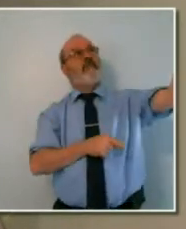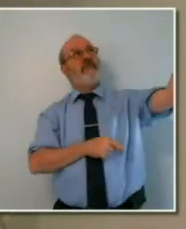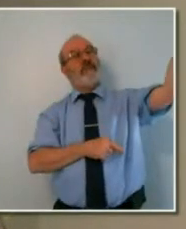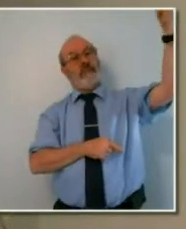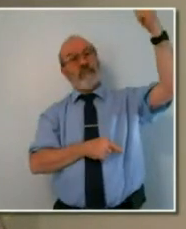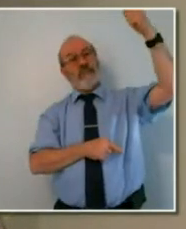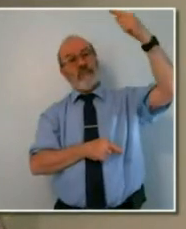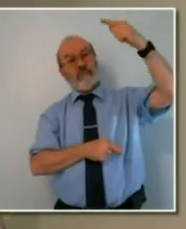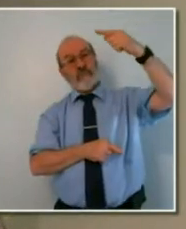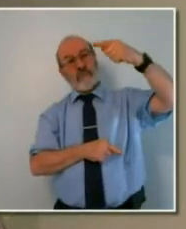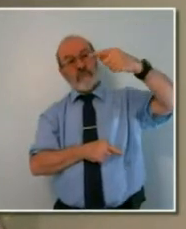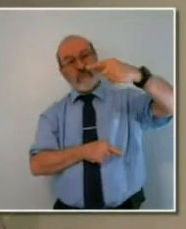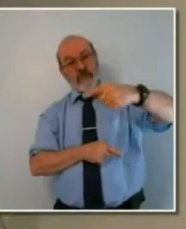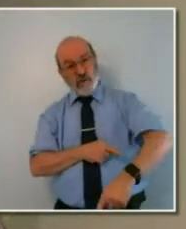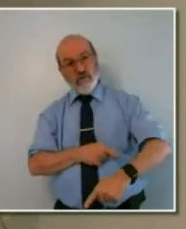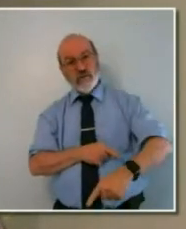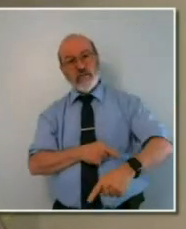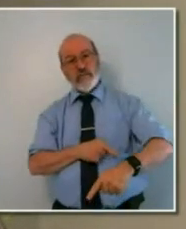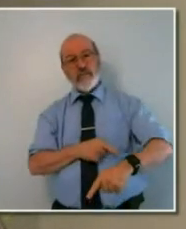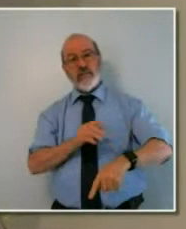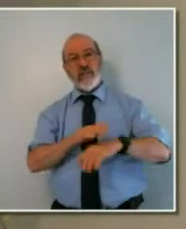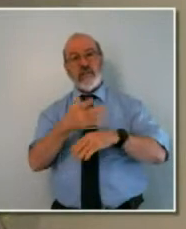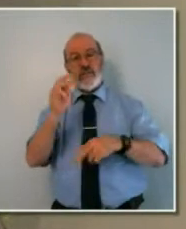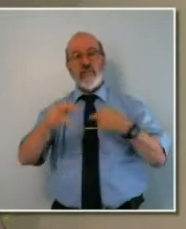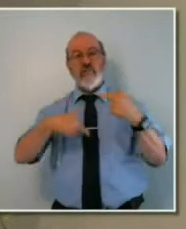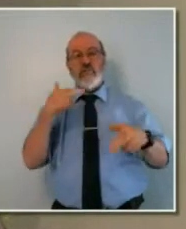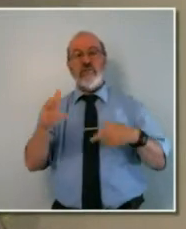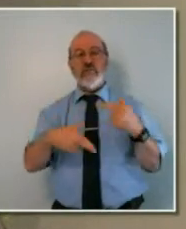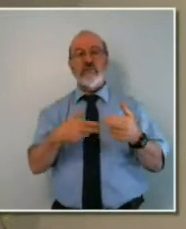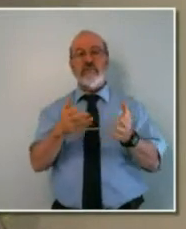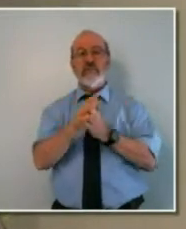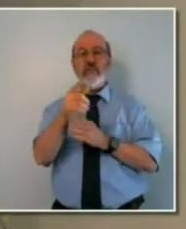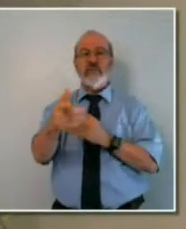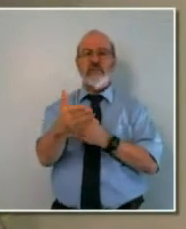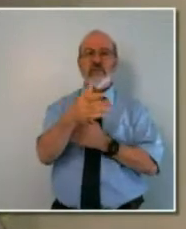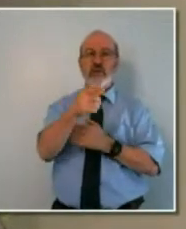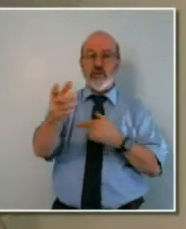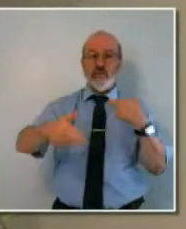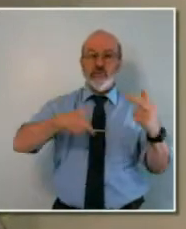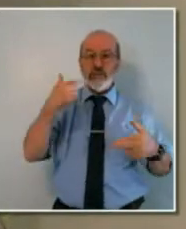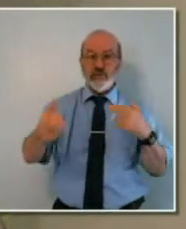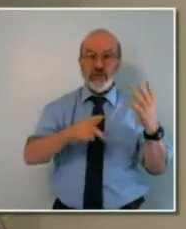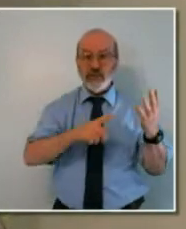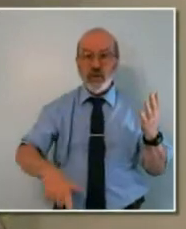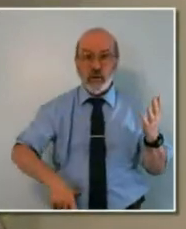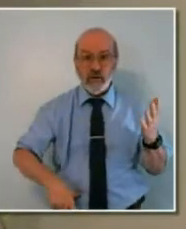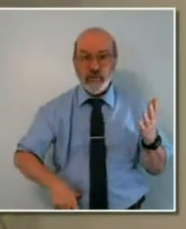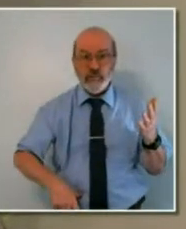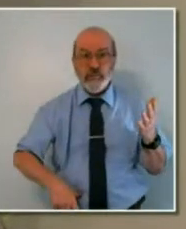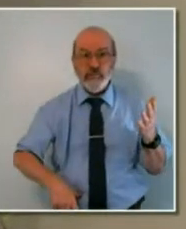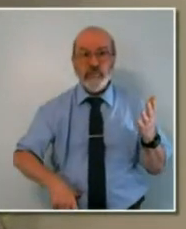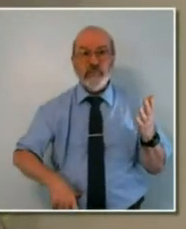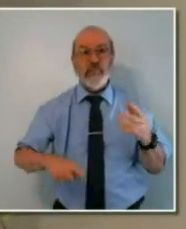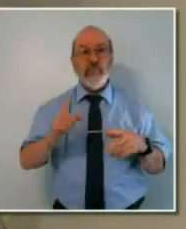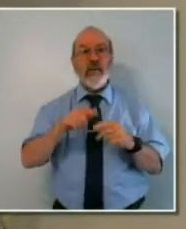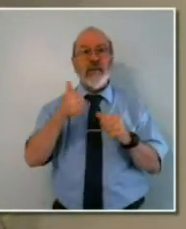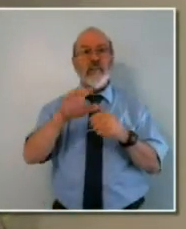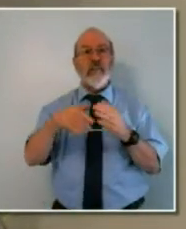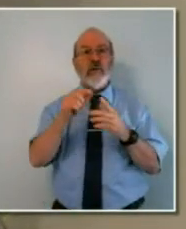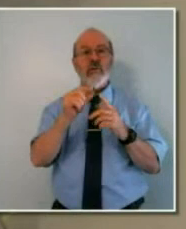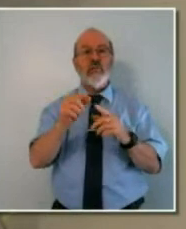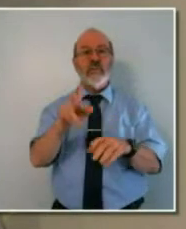meet him that rejoiceth. Let me ask you something this morning. Are you rejoicing in the Lord? I can't remember all the words of the song